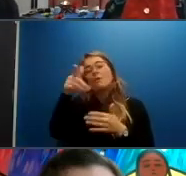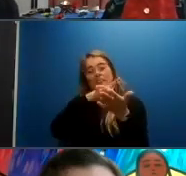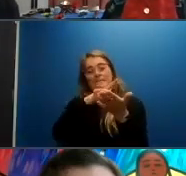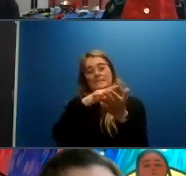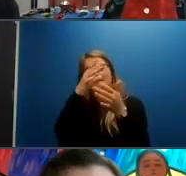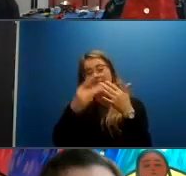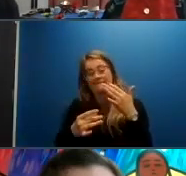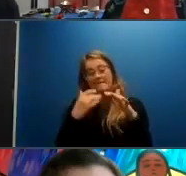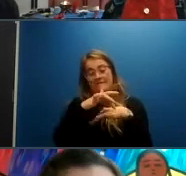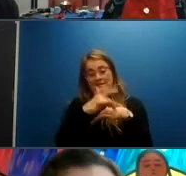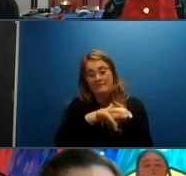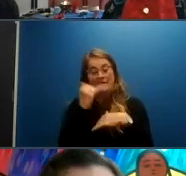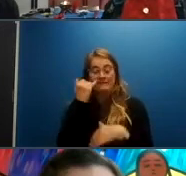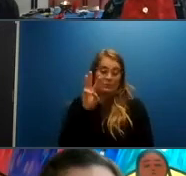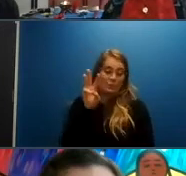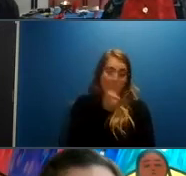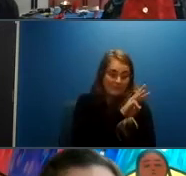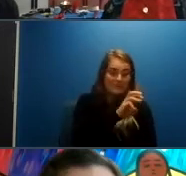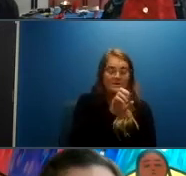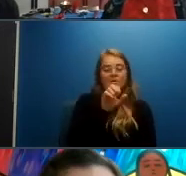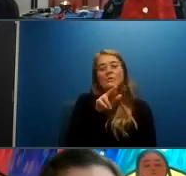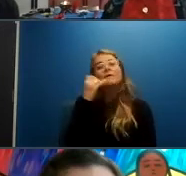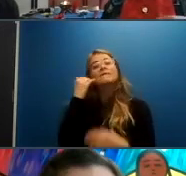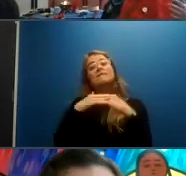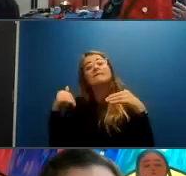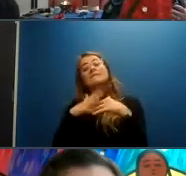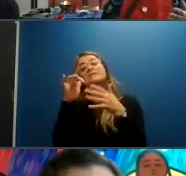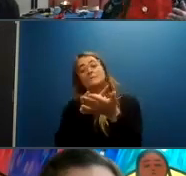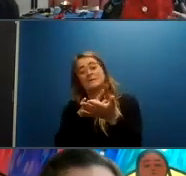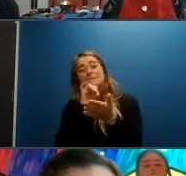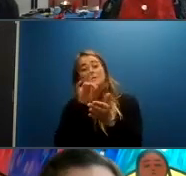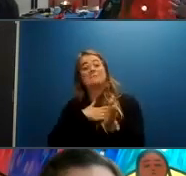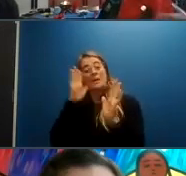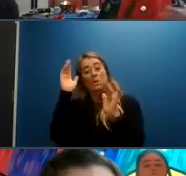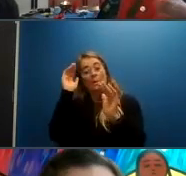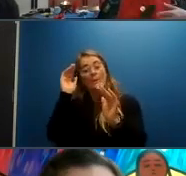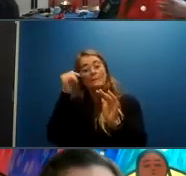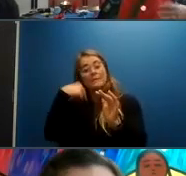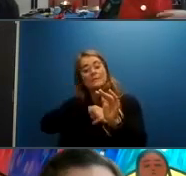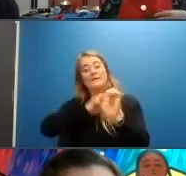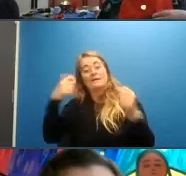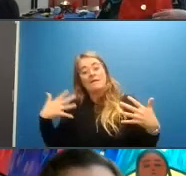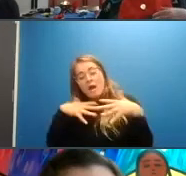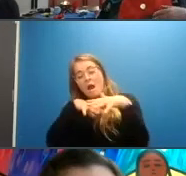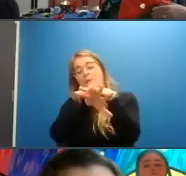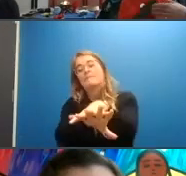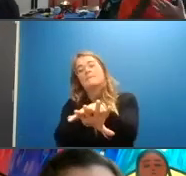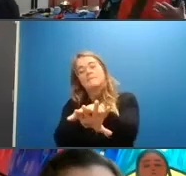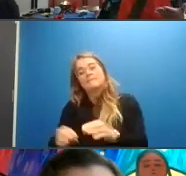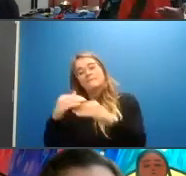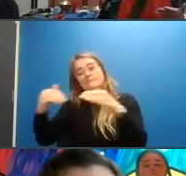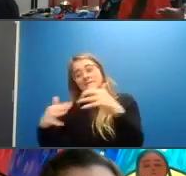it Western or be it Indigenous. And I'm hoping that we can incorporate more Indigenous